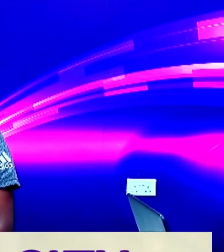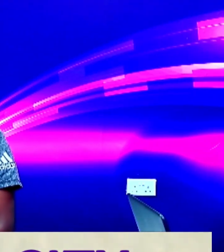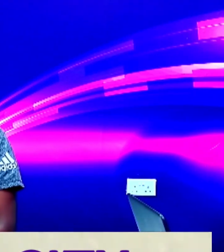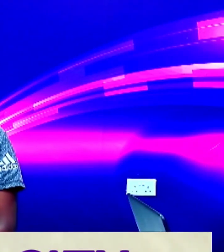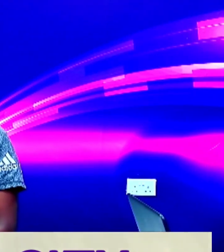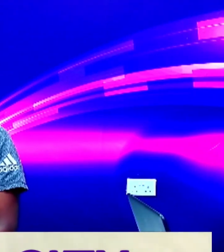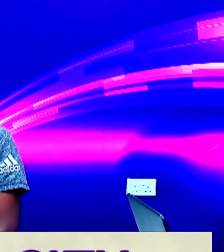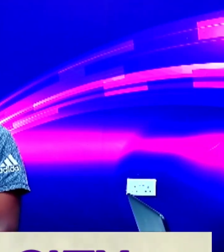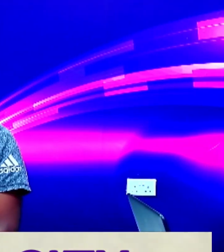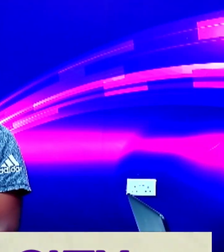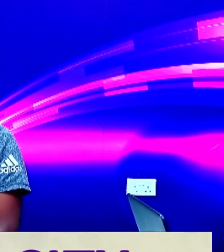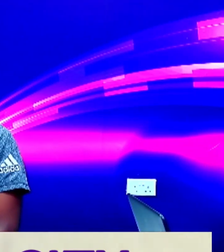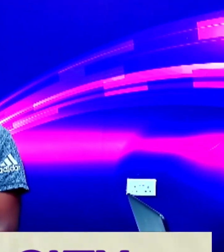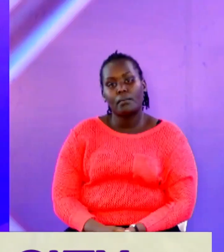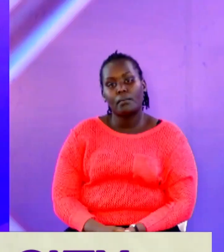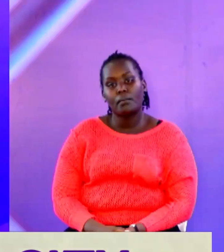they will be winning.